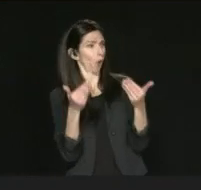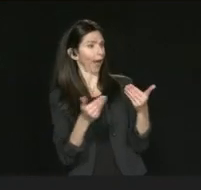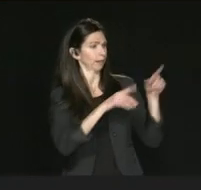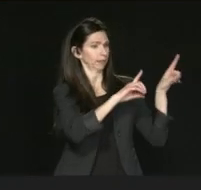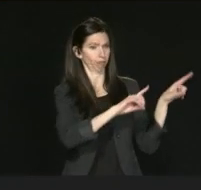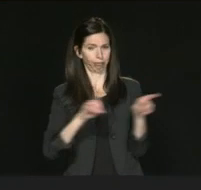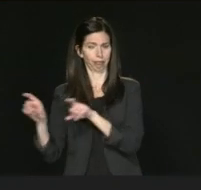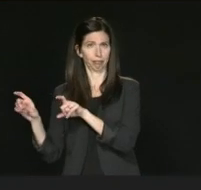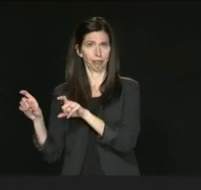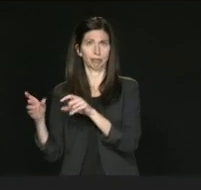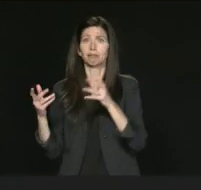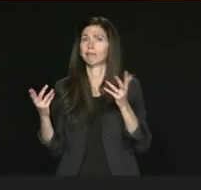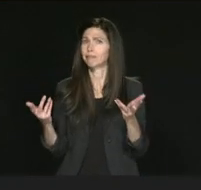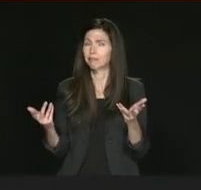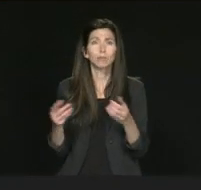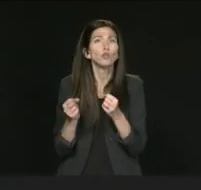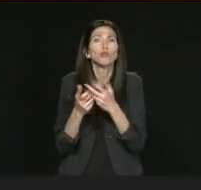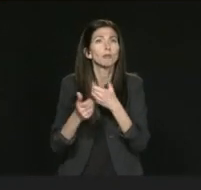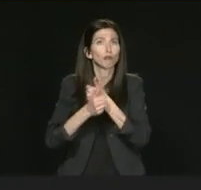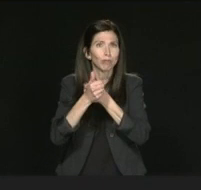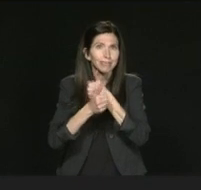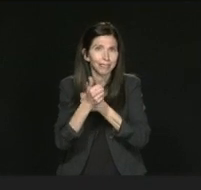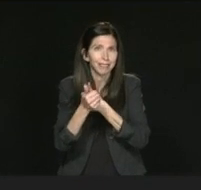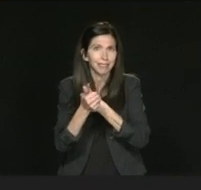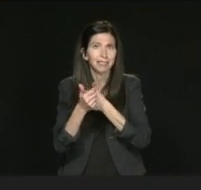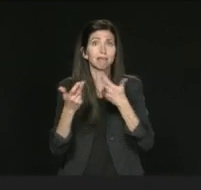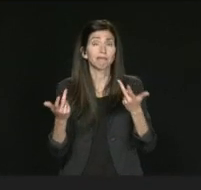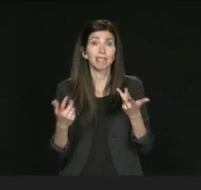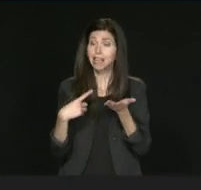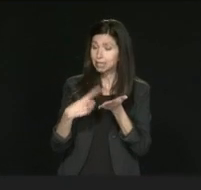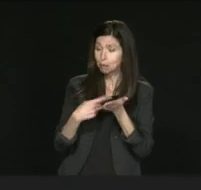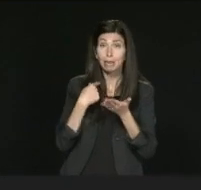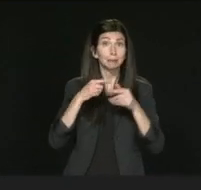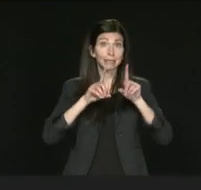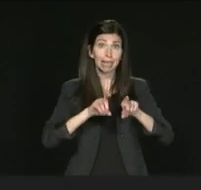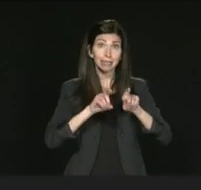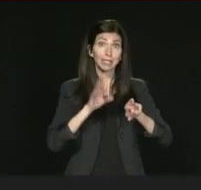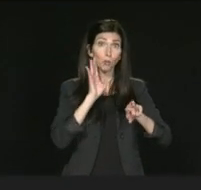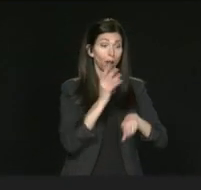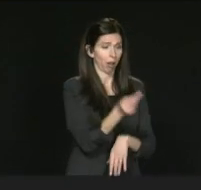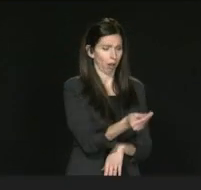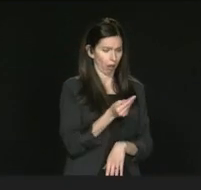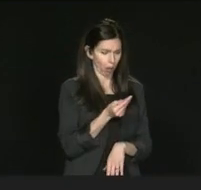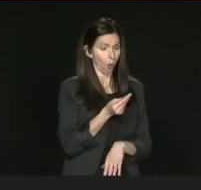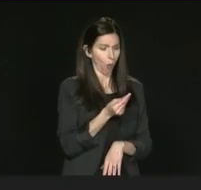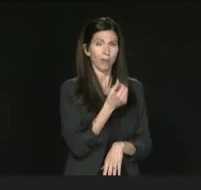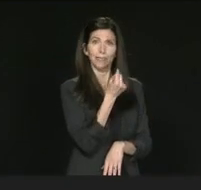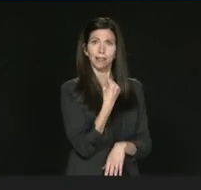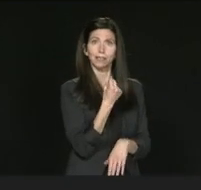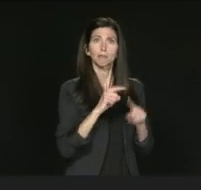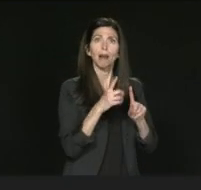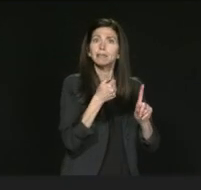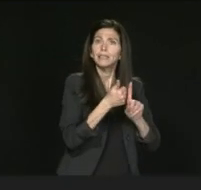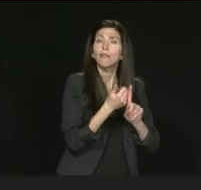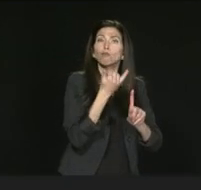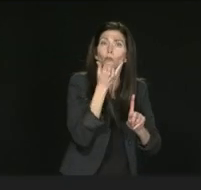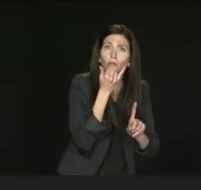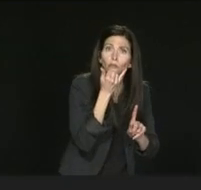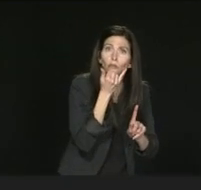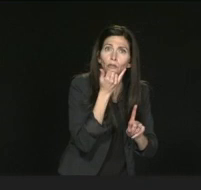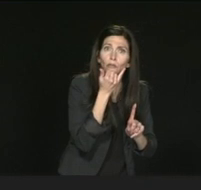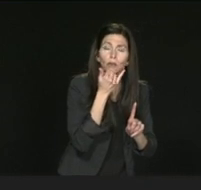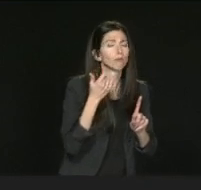higher if we go about it that way. Another thing is that we have to test at the right time,